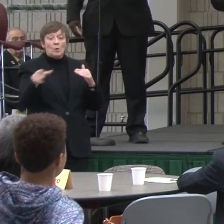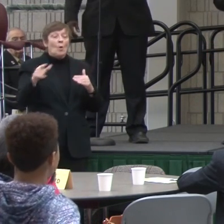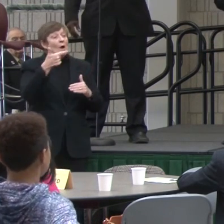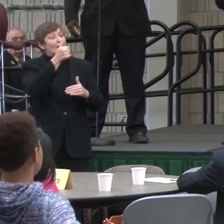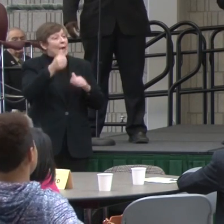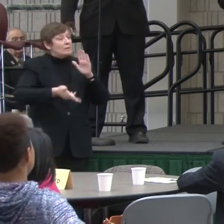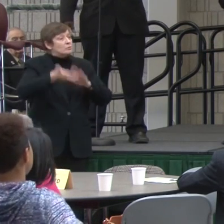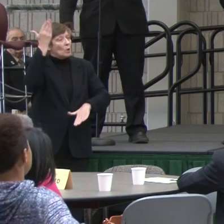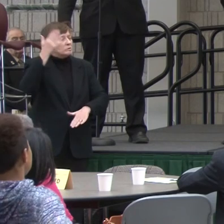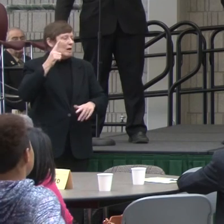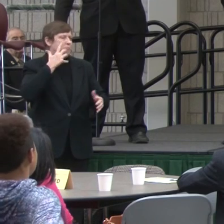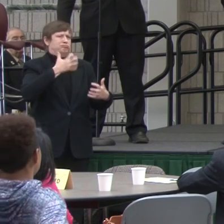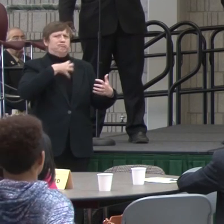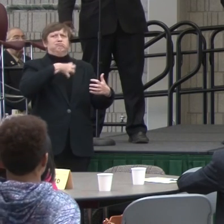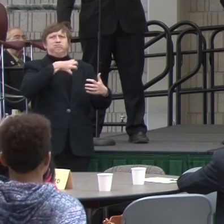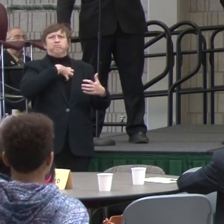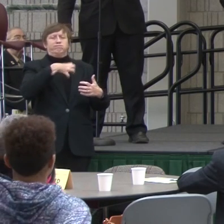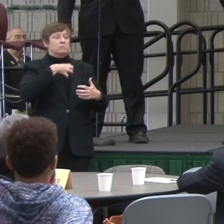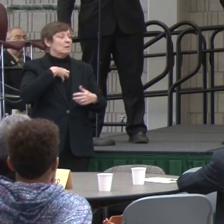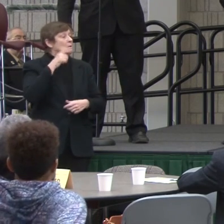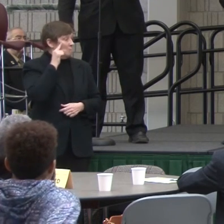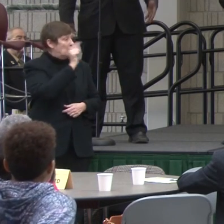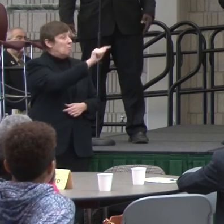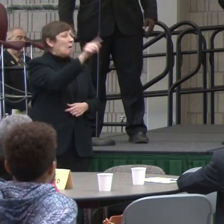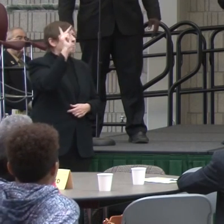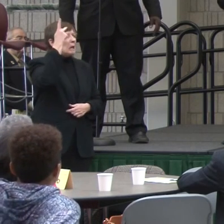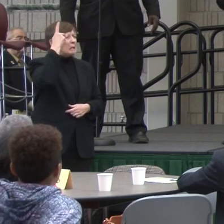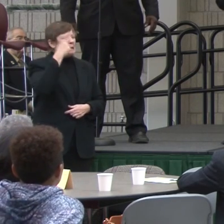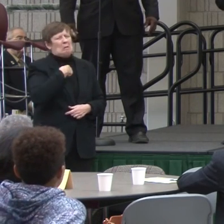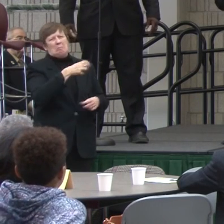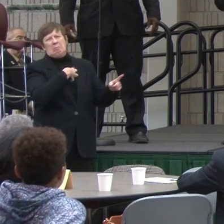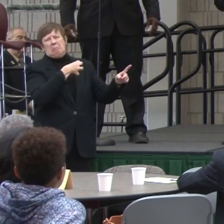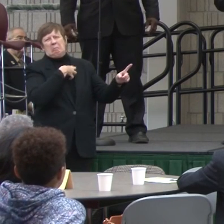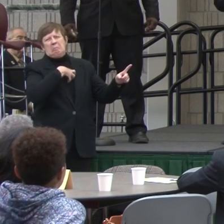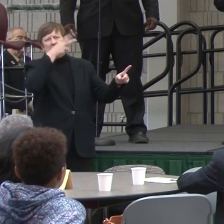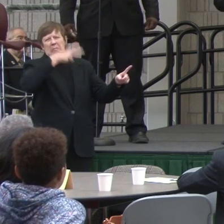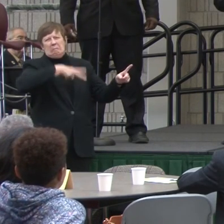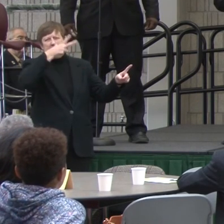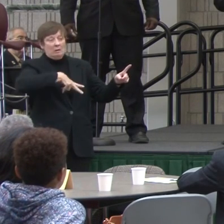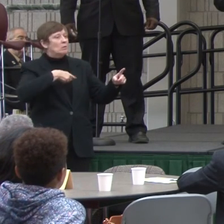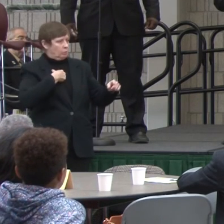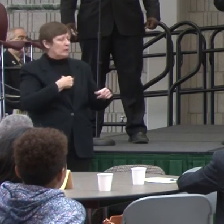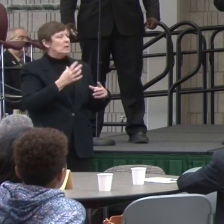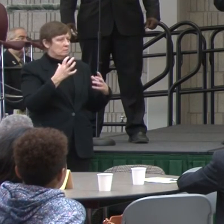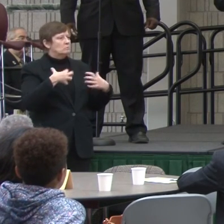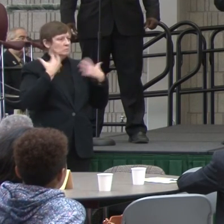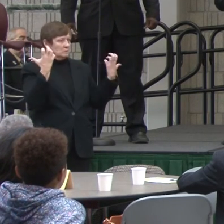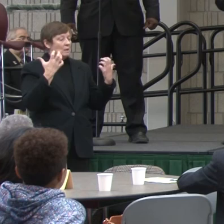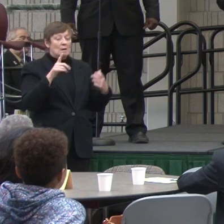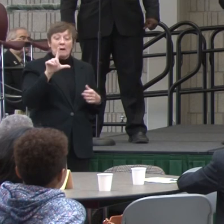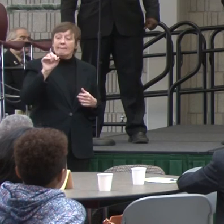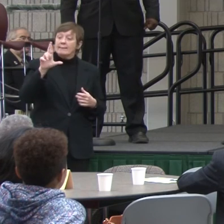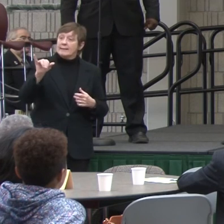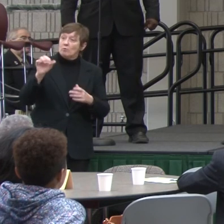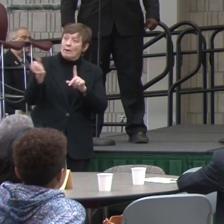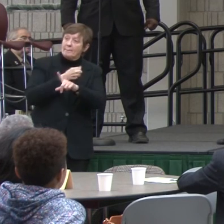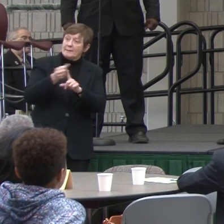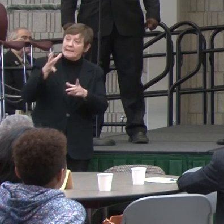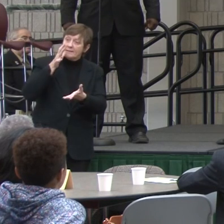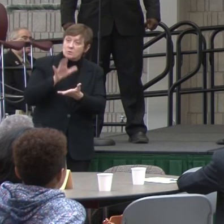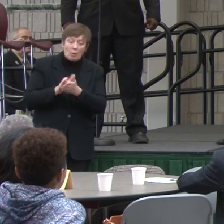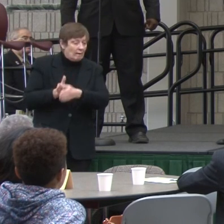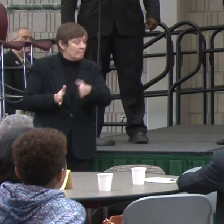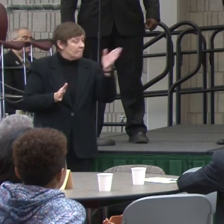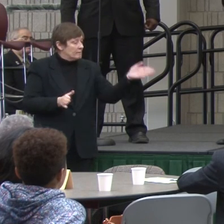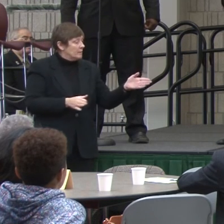soar. We'll even call out those that abuse their political positions. But when Leroy is beating his wife, and our next door neighbor's being robbed